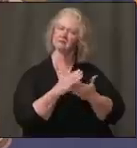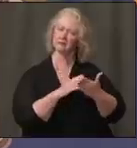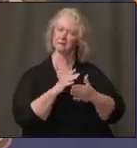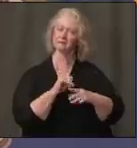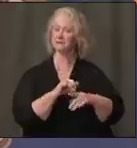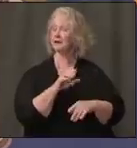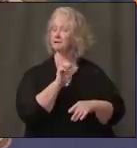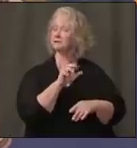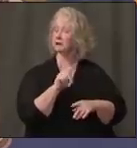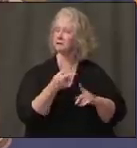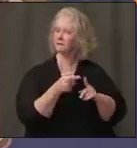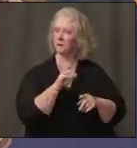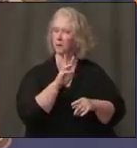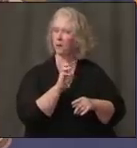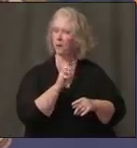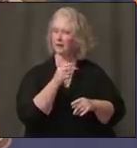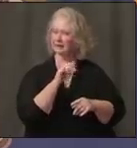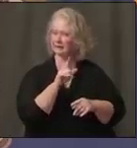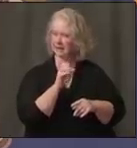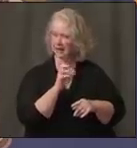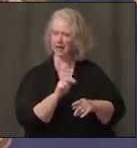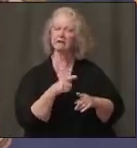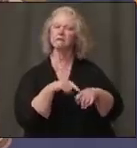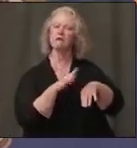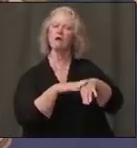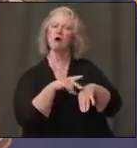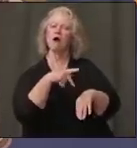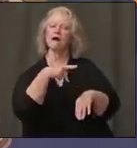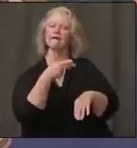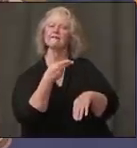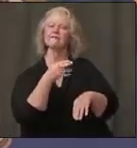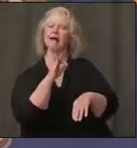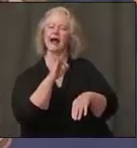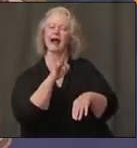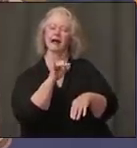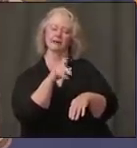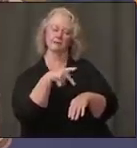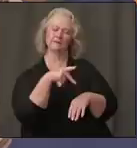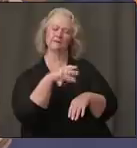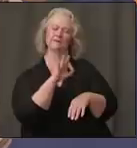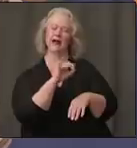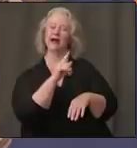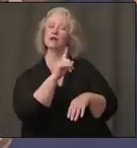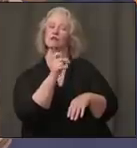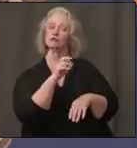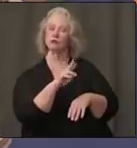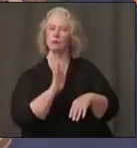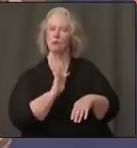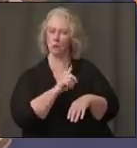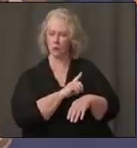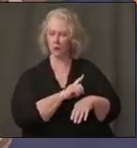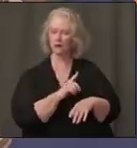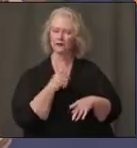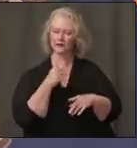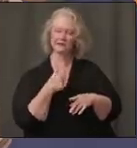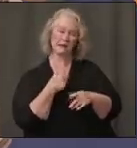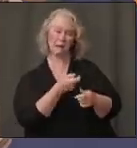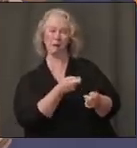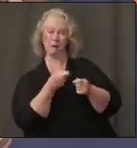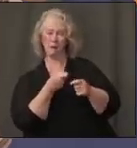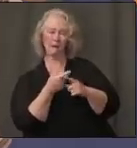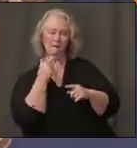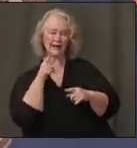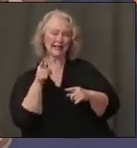Wesleyan guy, Pfizer board, and to me, I got him because he's a dad in